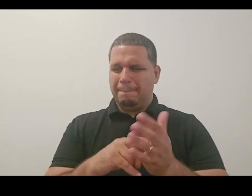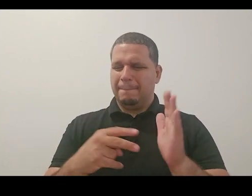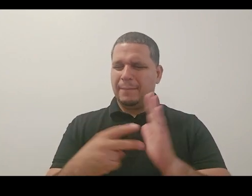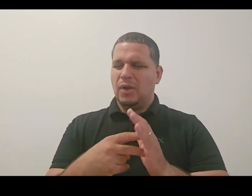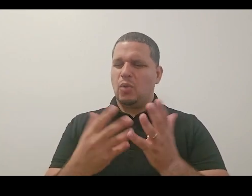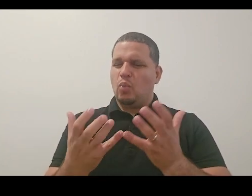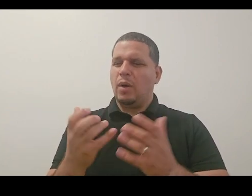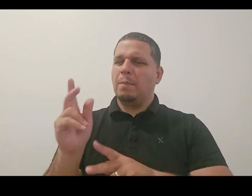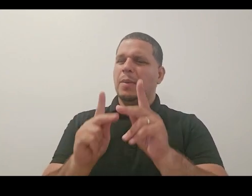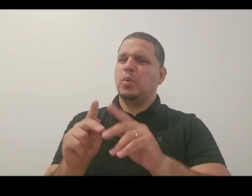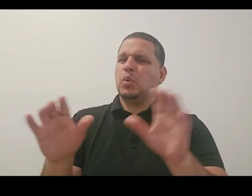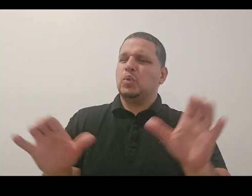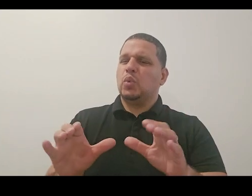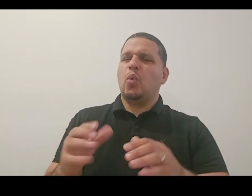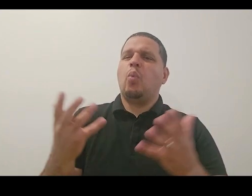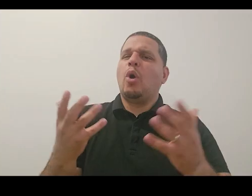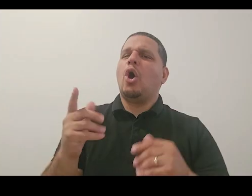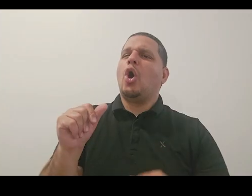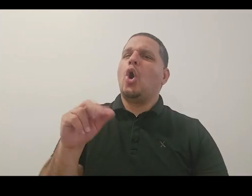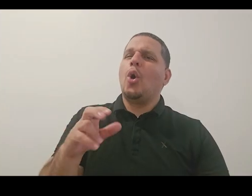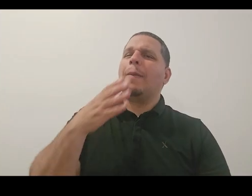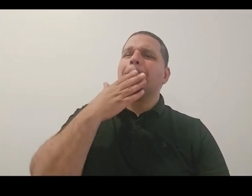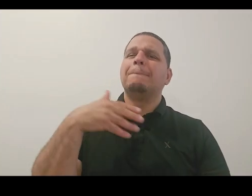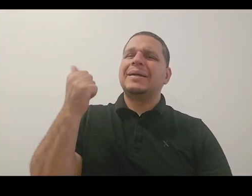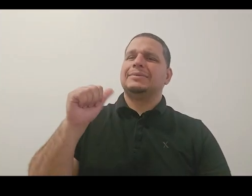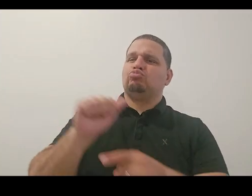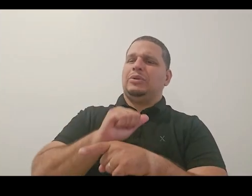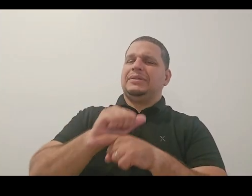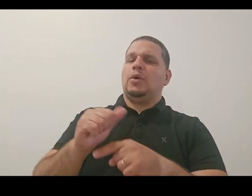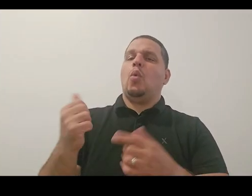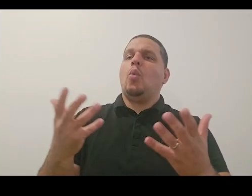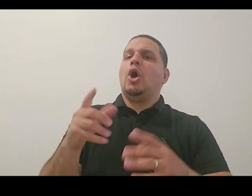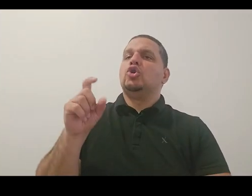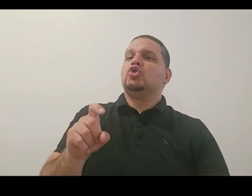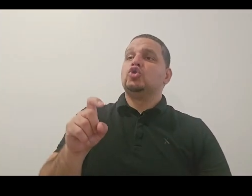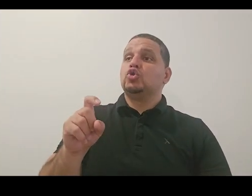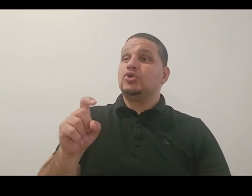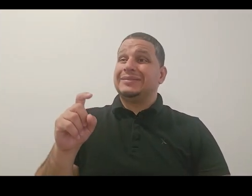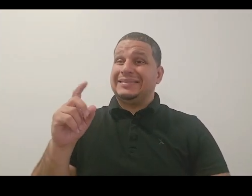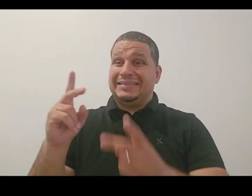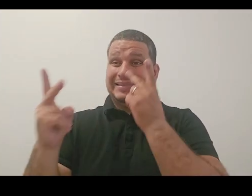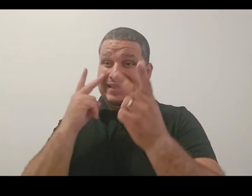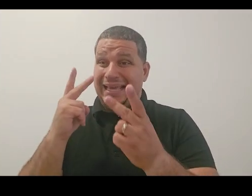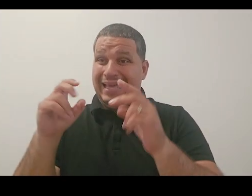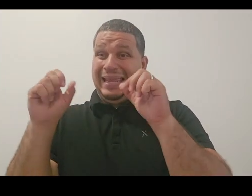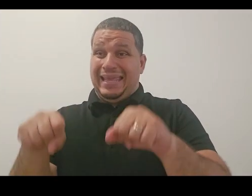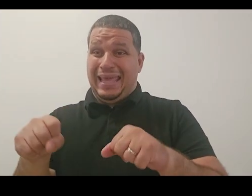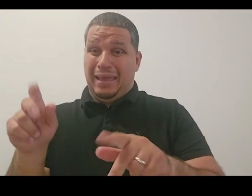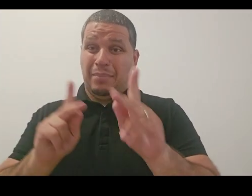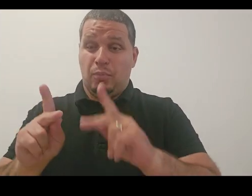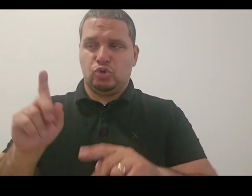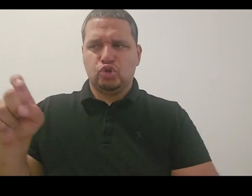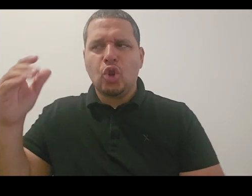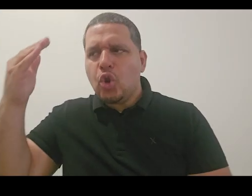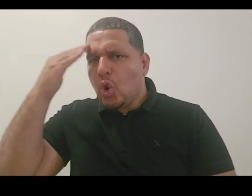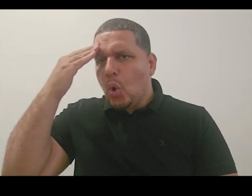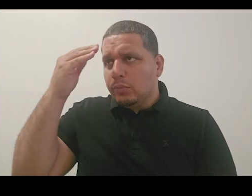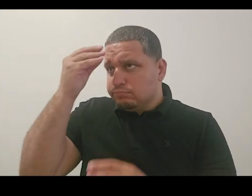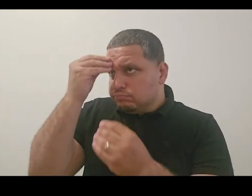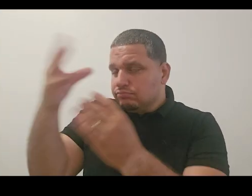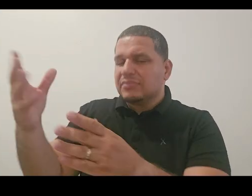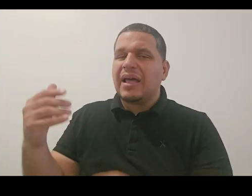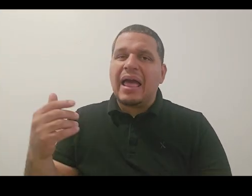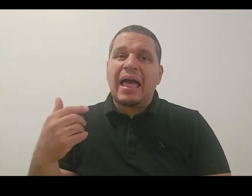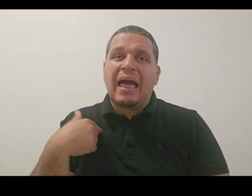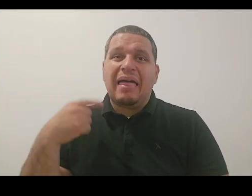about what it is we want people to do. So what are the best practices? What should sighted people know? And I